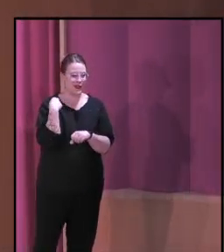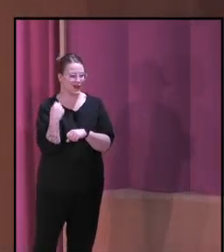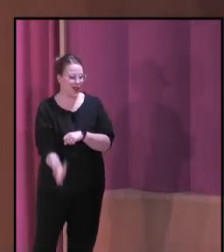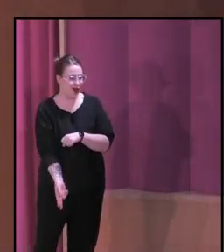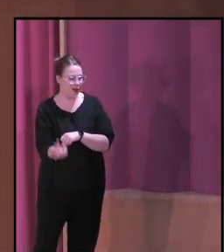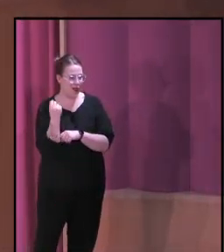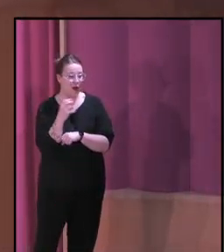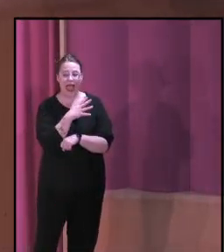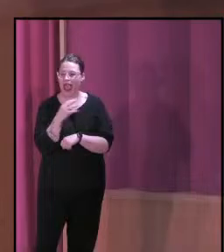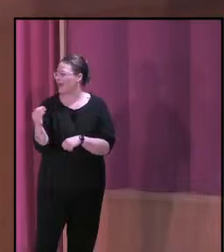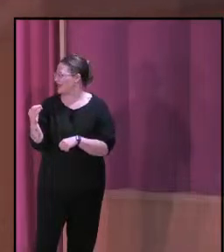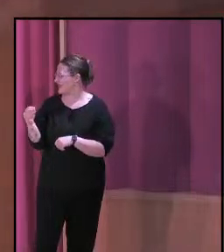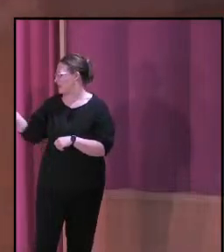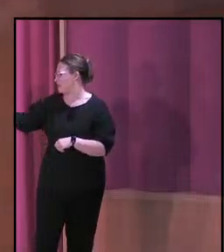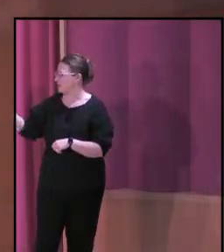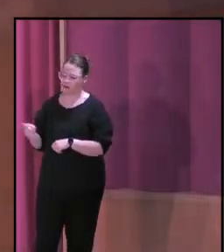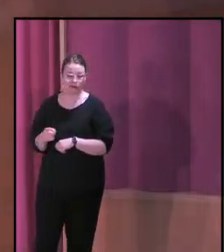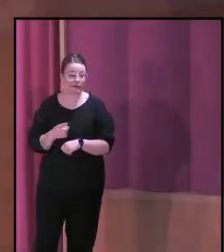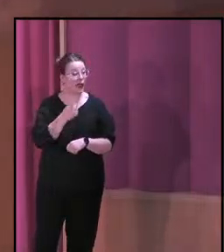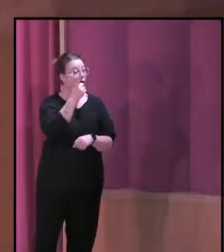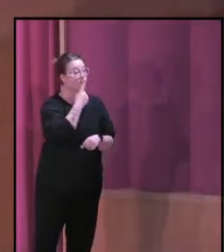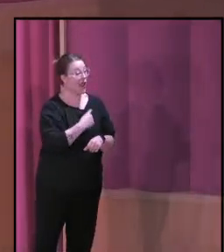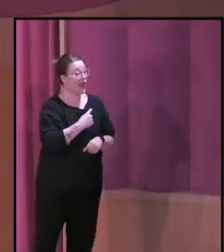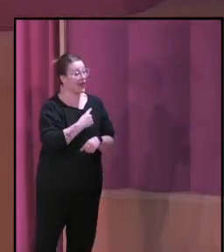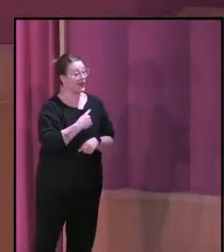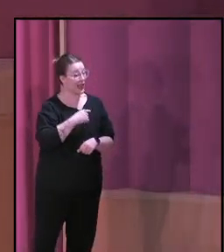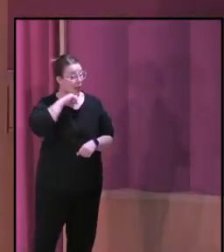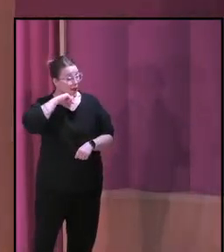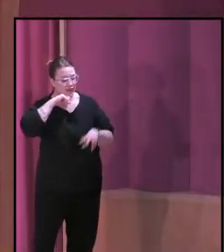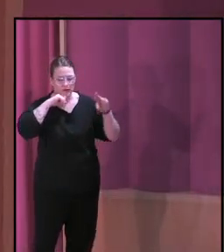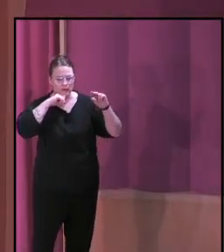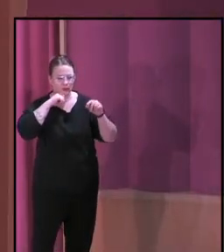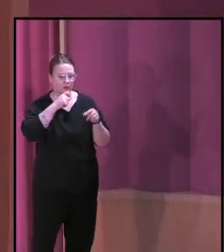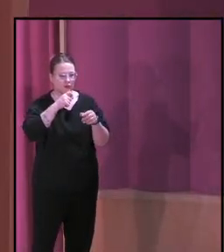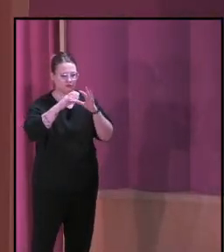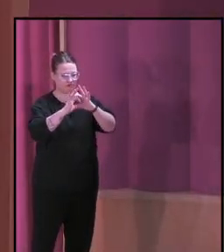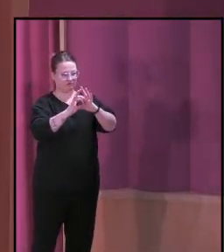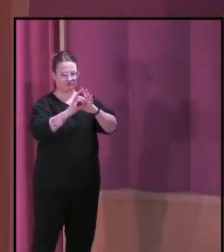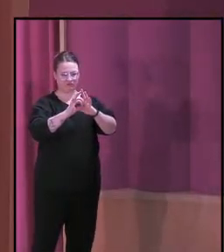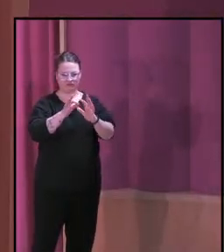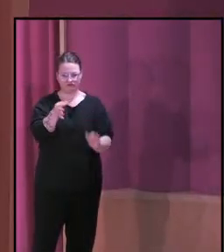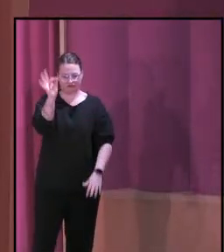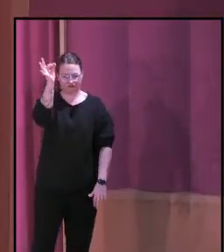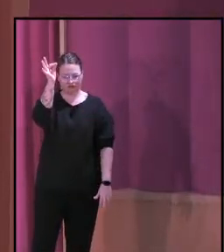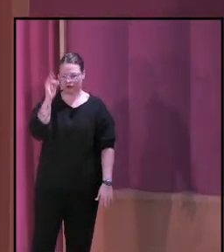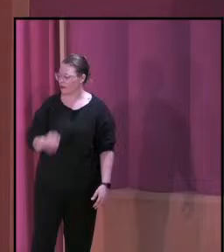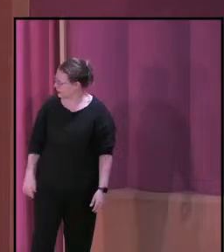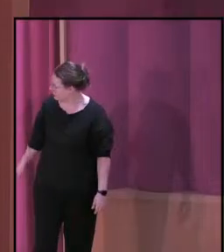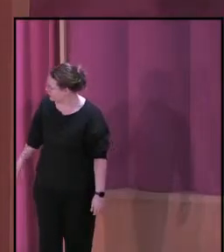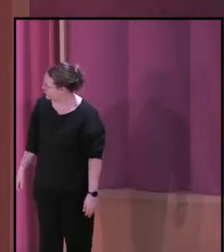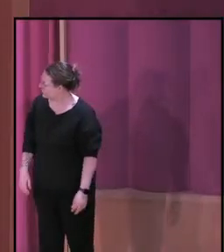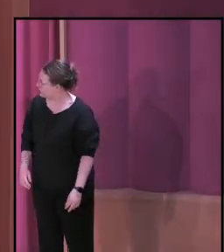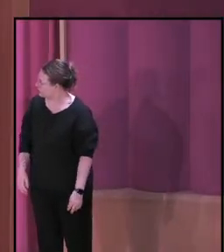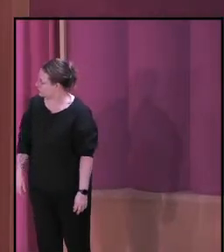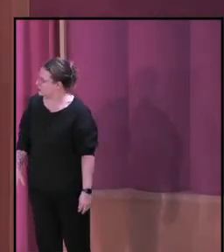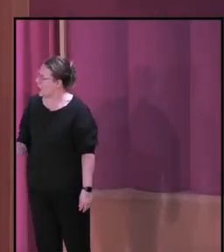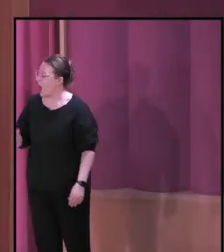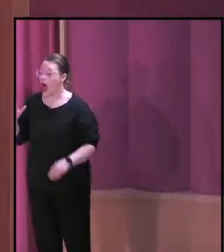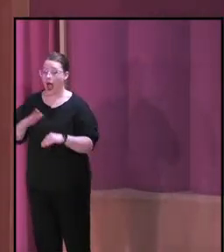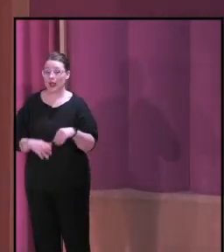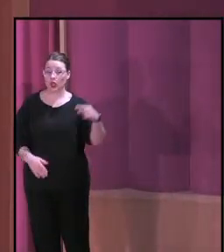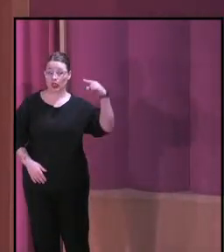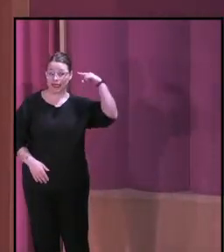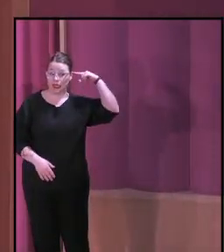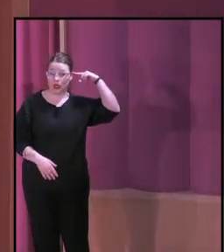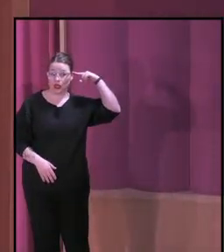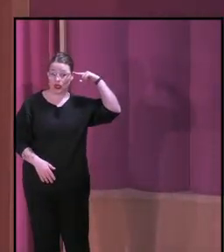red delicious poker chip. So it's Miko, right? Is that right? Your name? So Miko, I'm going to take this poker chip. I'm going to put it on your ear. So just turn